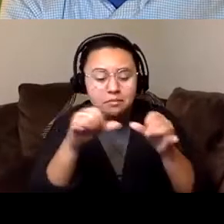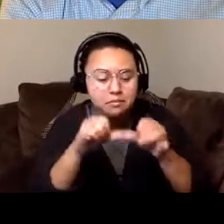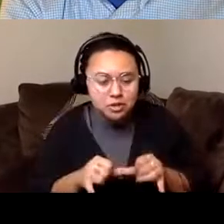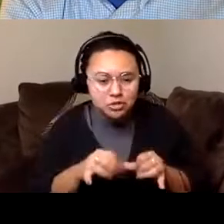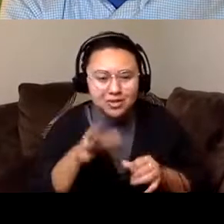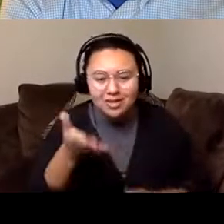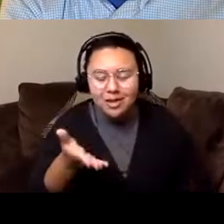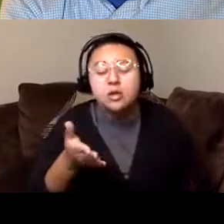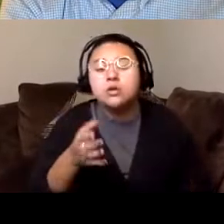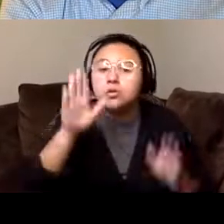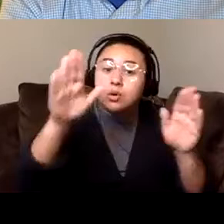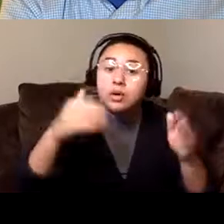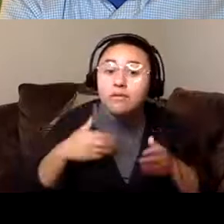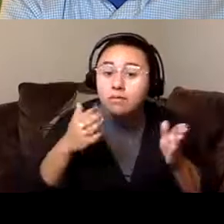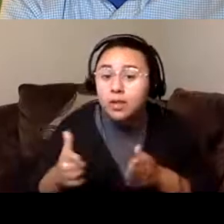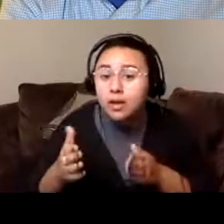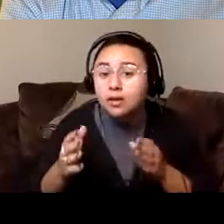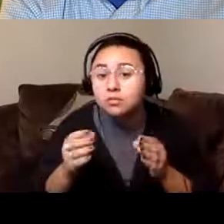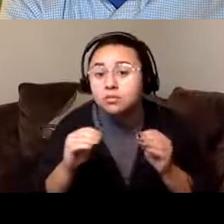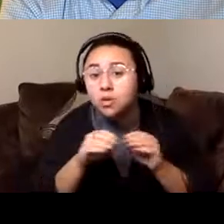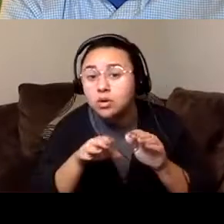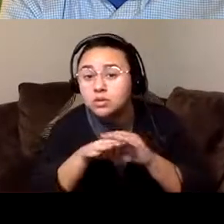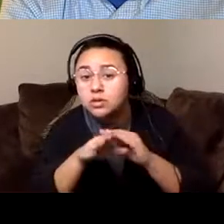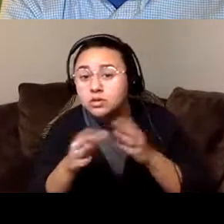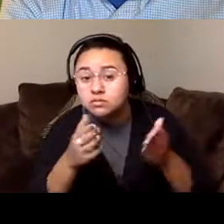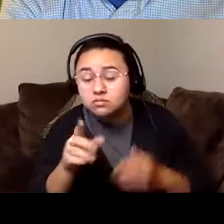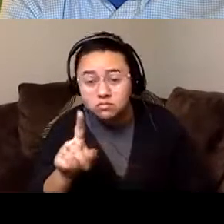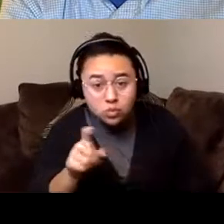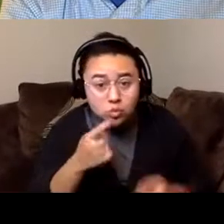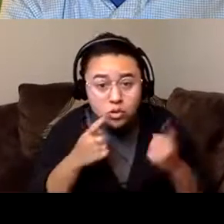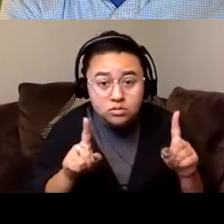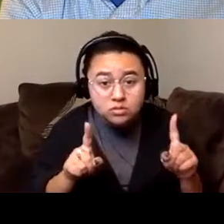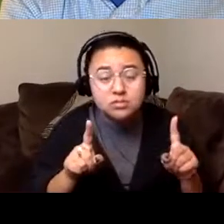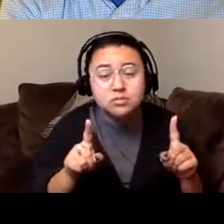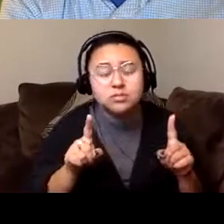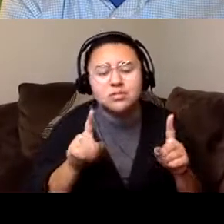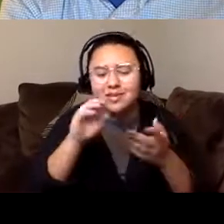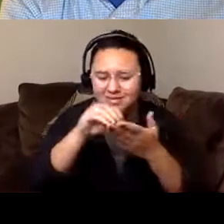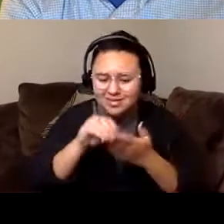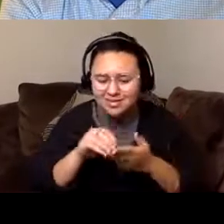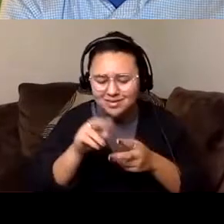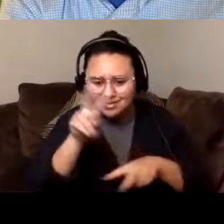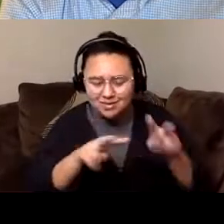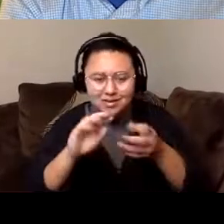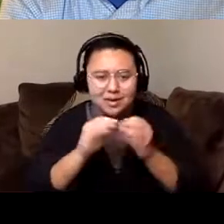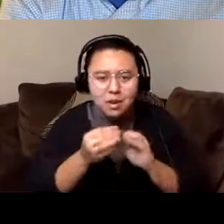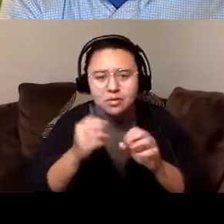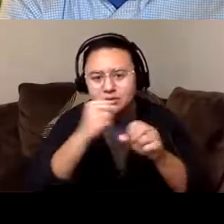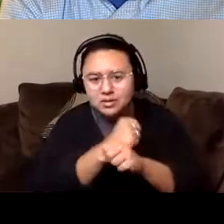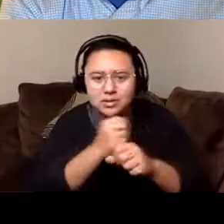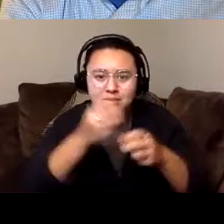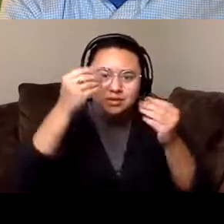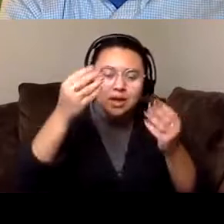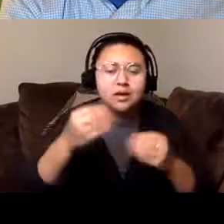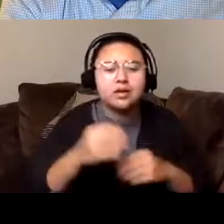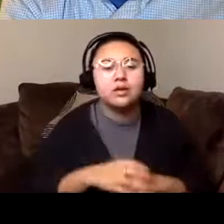these services more accessible. Well, is it working, right? And then using it all, evaluating it and iterating. And, you know, it's easy for me, I